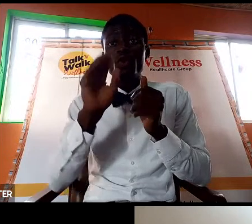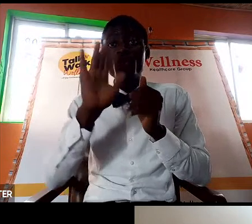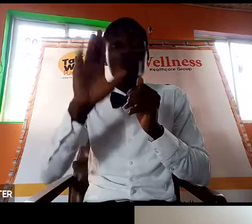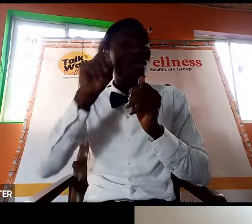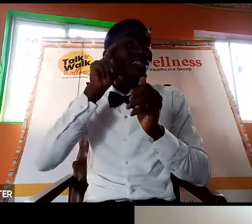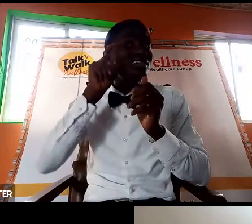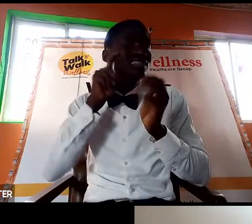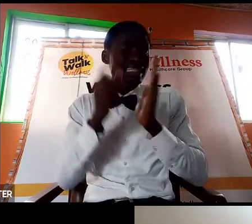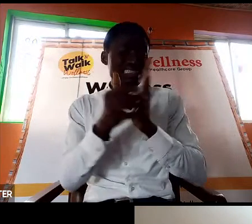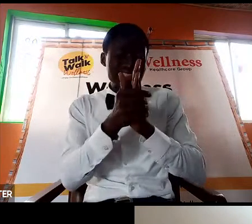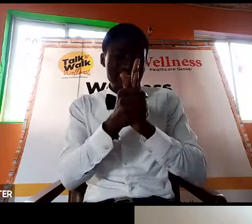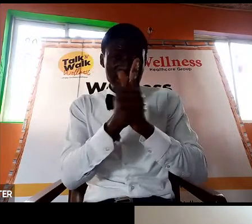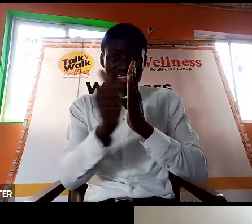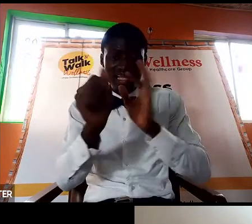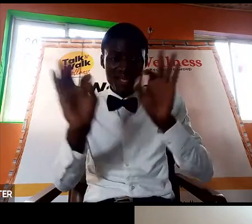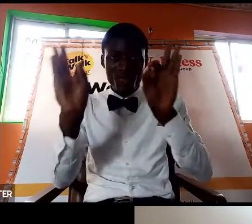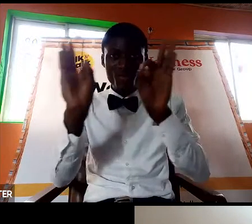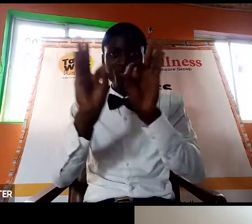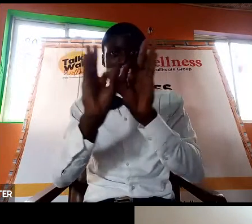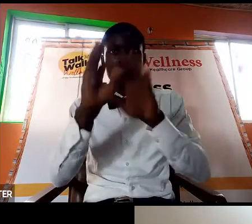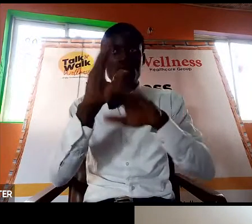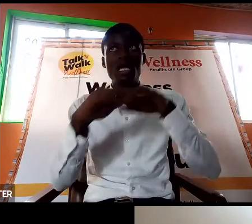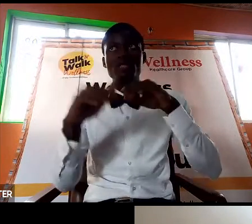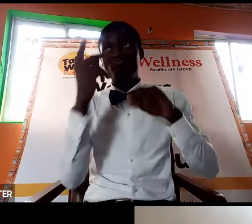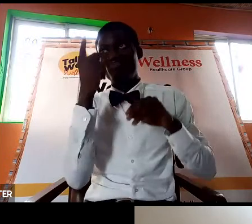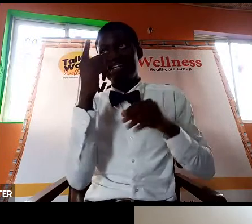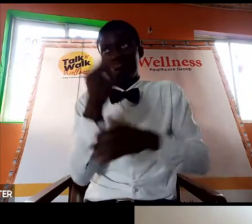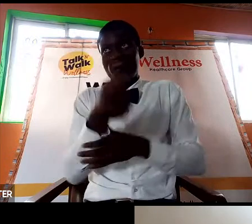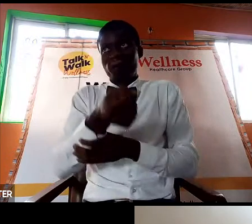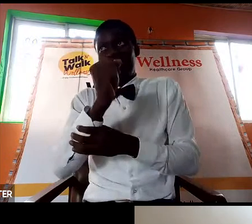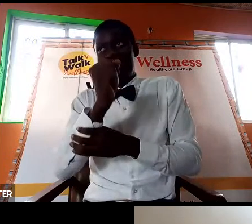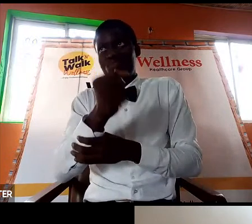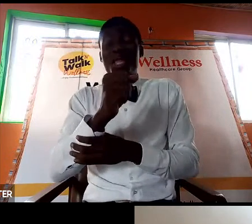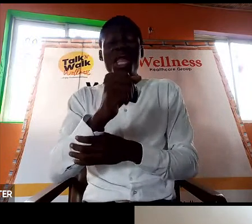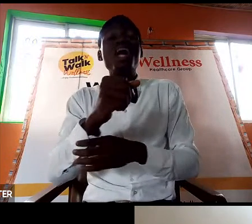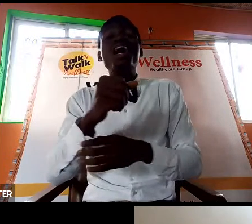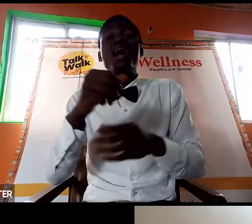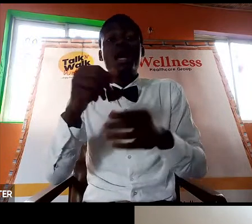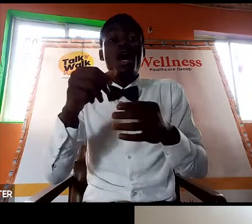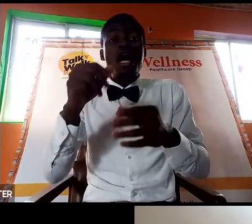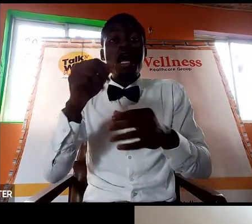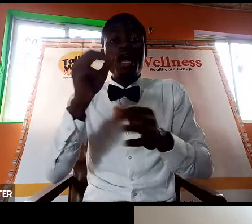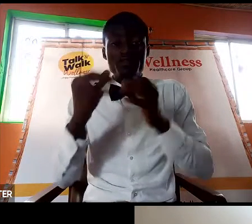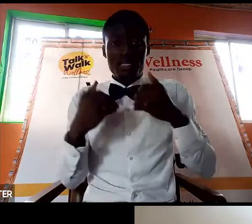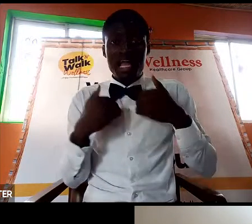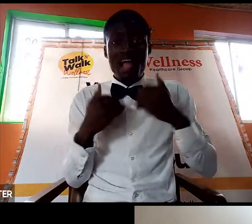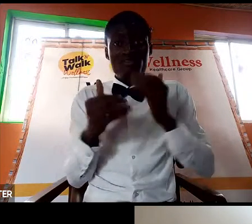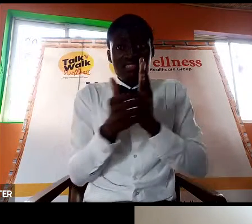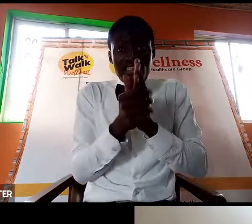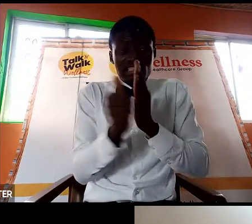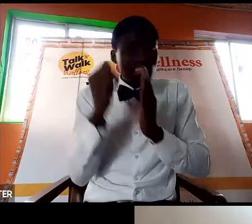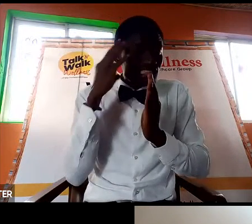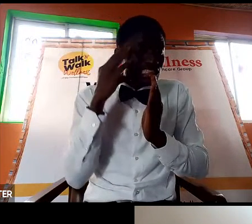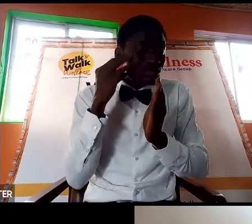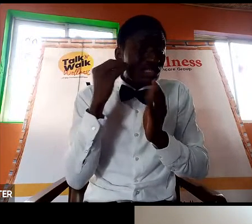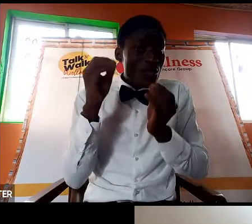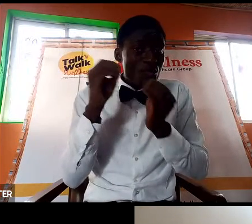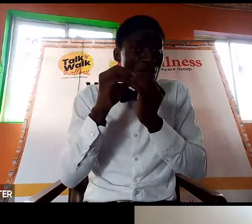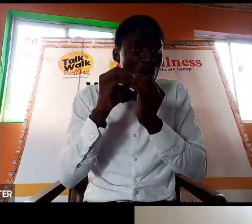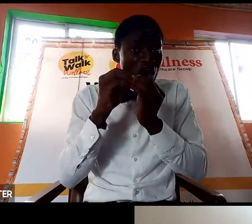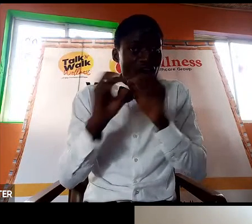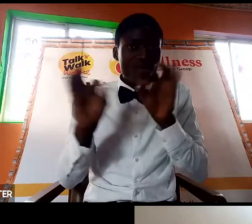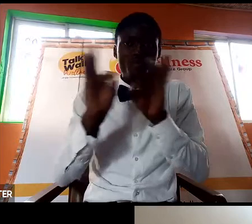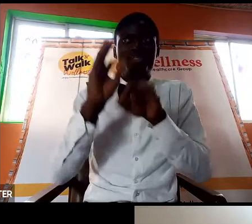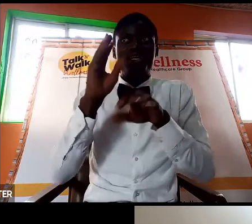right target is more important than size, not about the size. So men that are bothered about penis